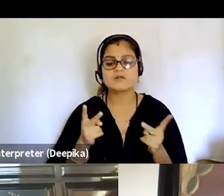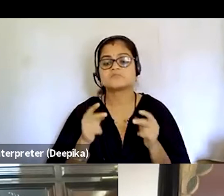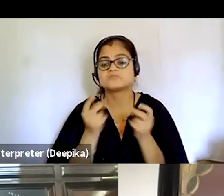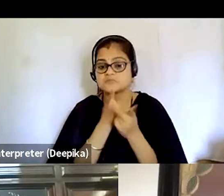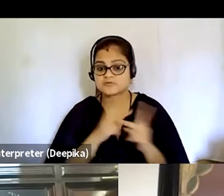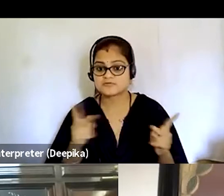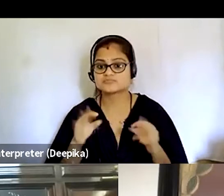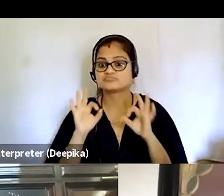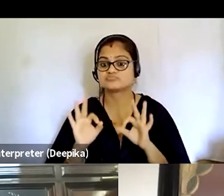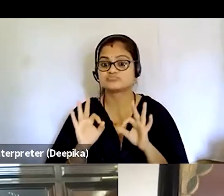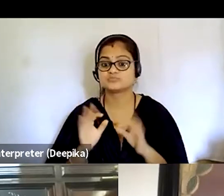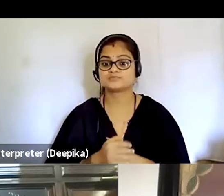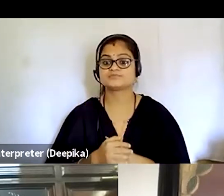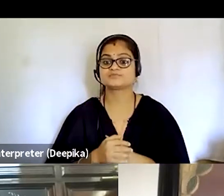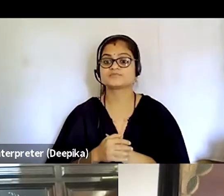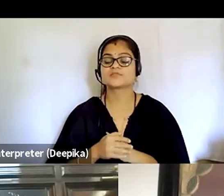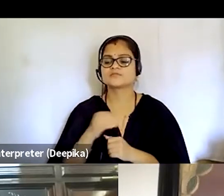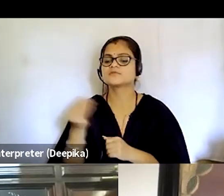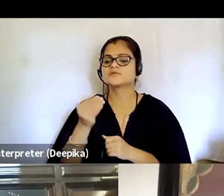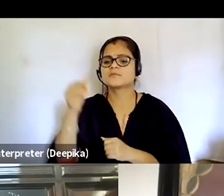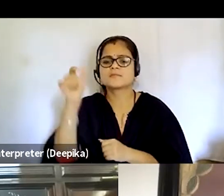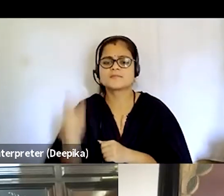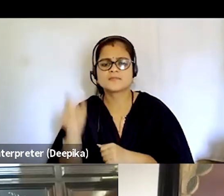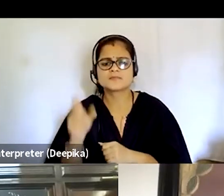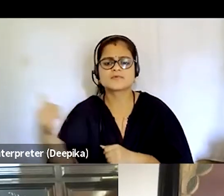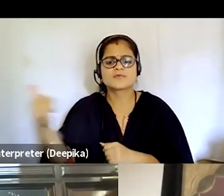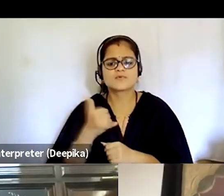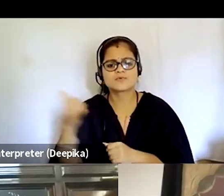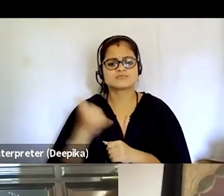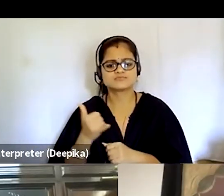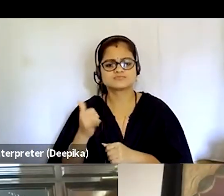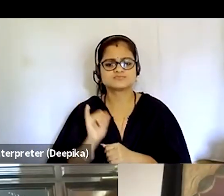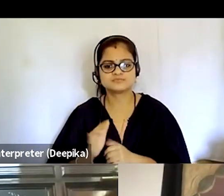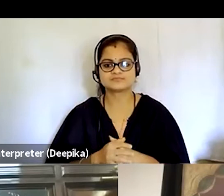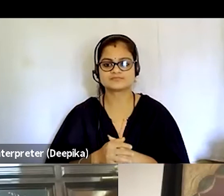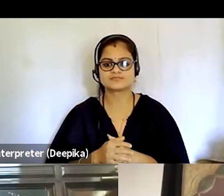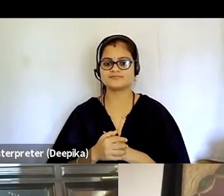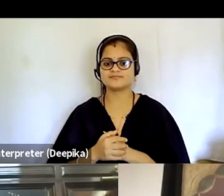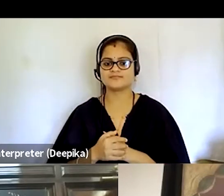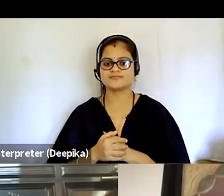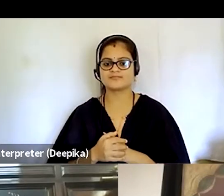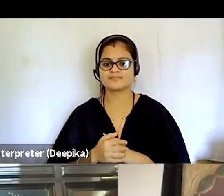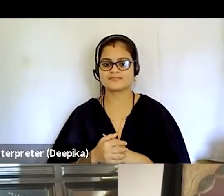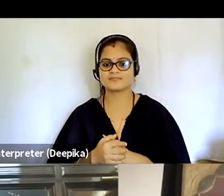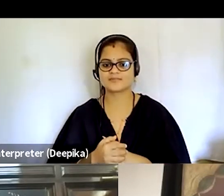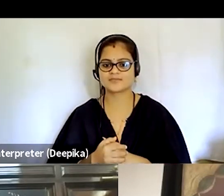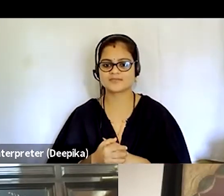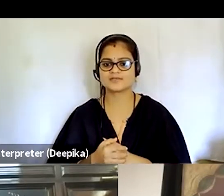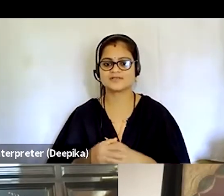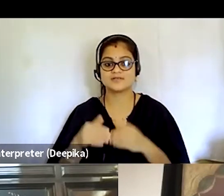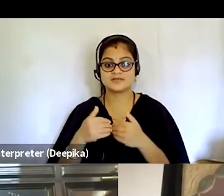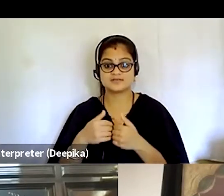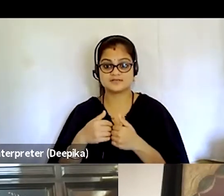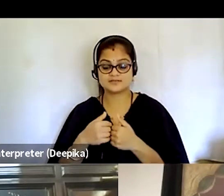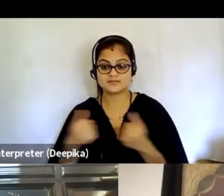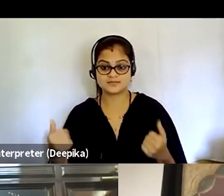from abroad, someone would call us. It began like that, very, very, and grew very organically. And we separated the restaurant